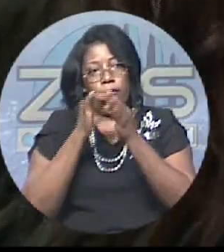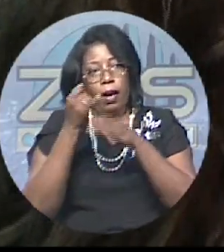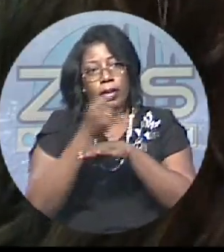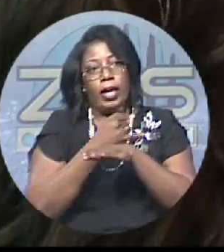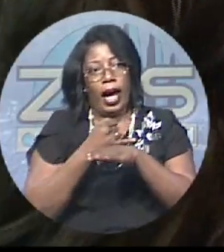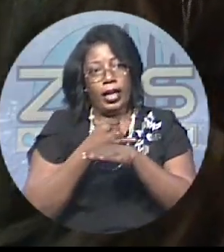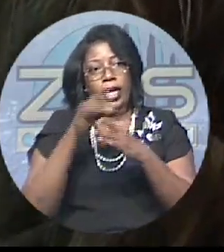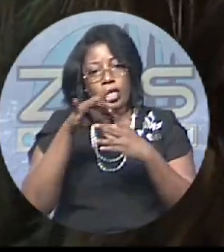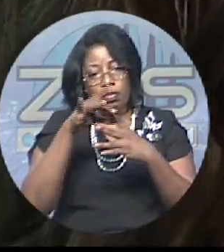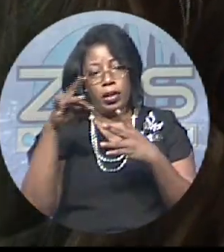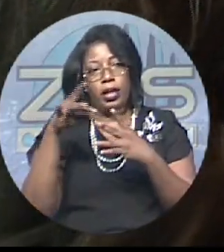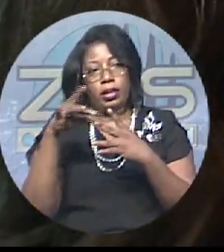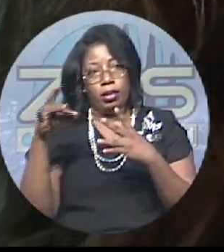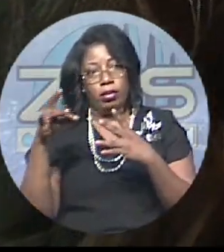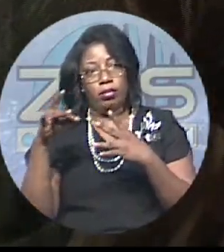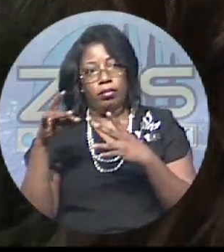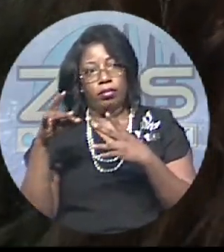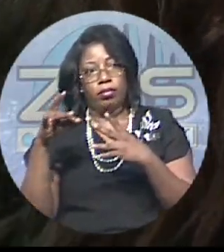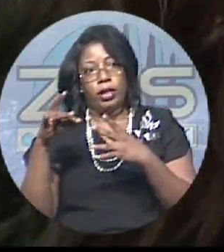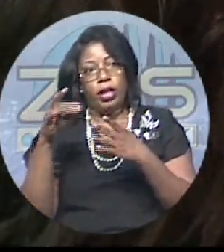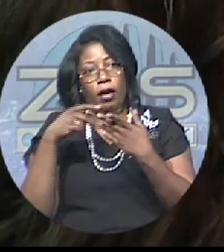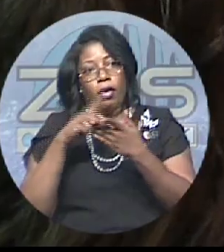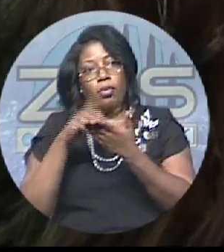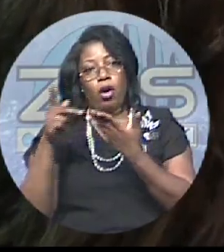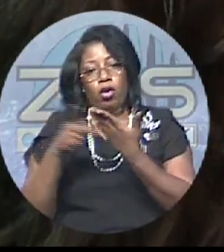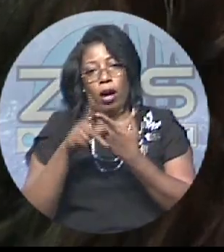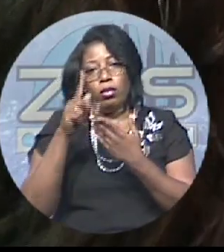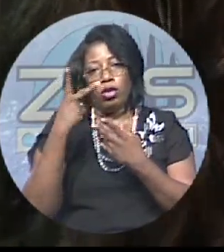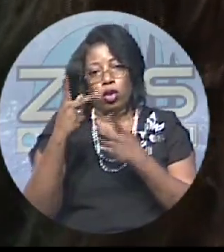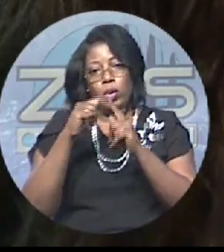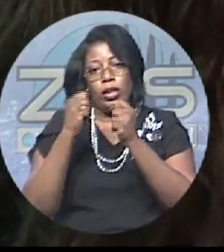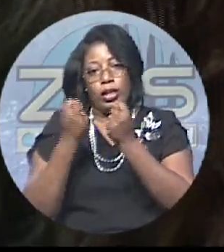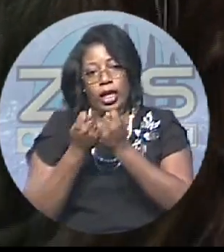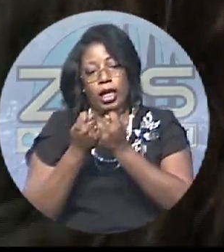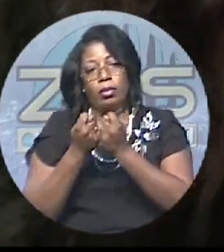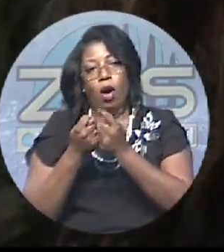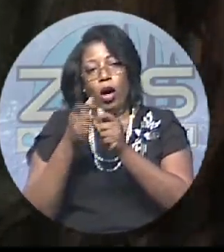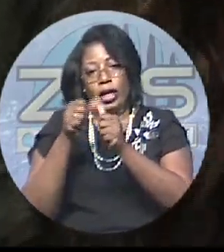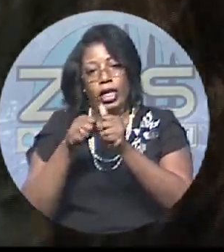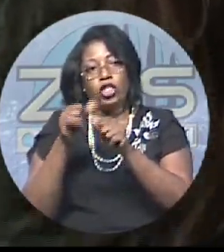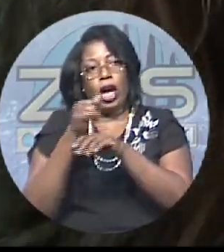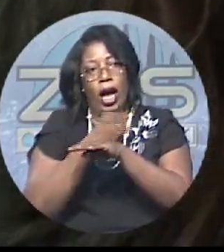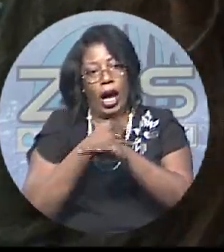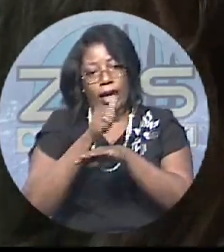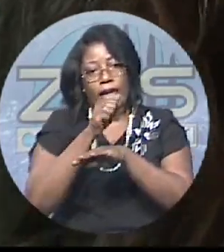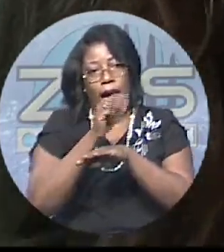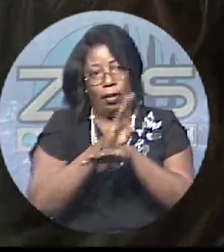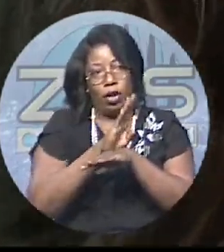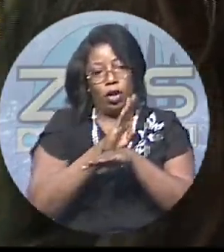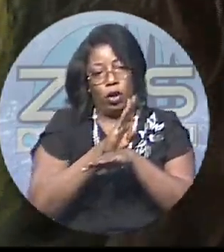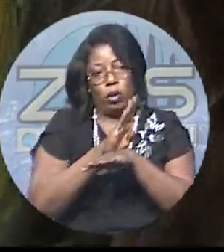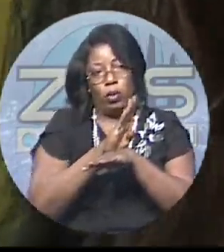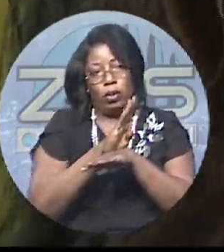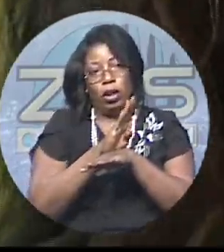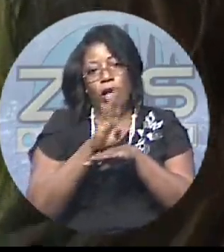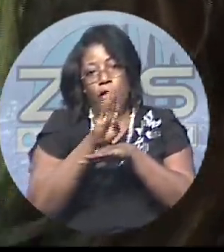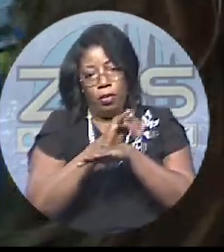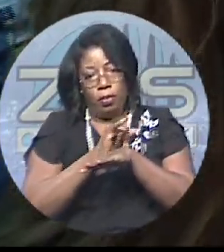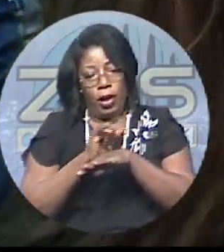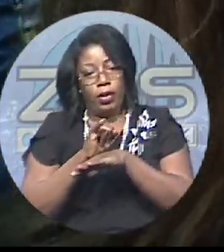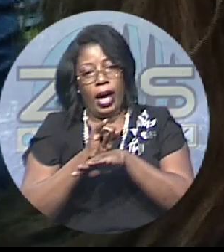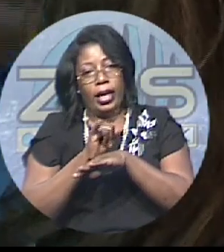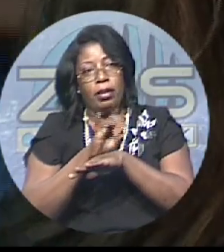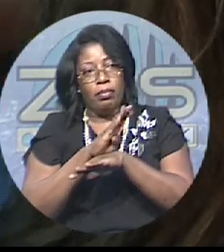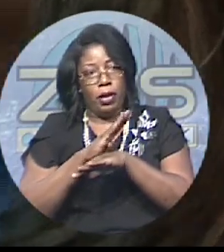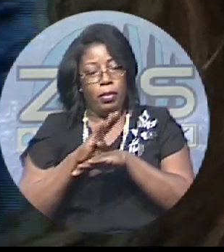have already been selected. The program will actually be two teams on each of the islands of Abaco, Berry Islands,